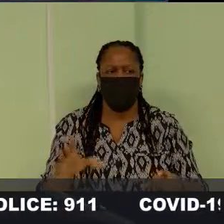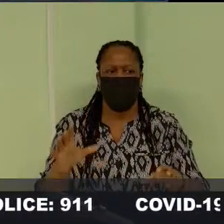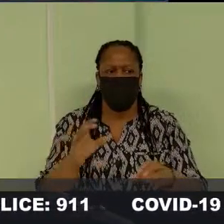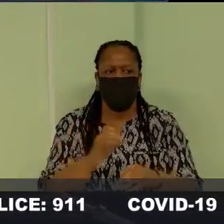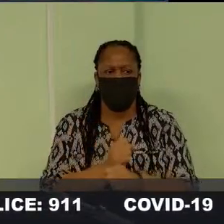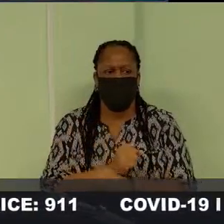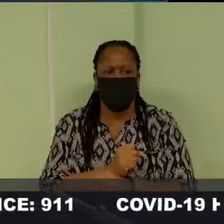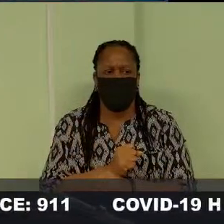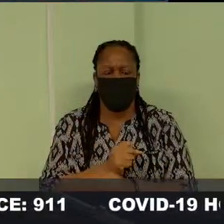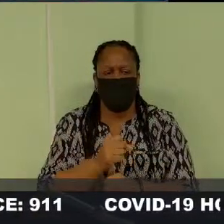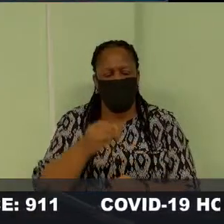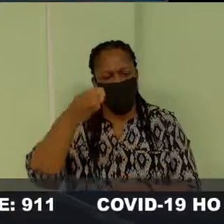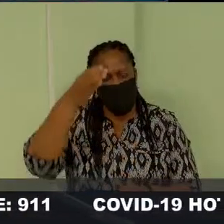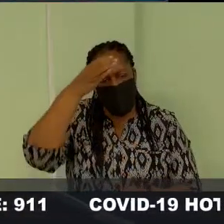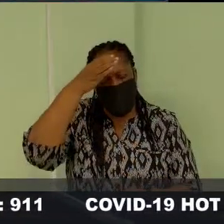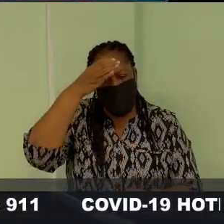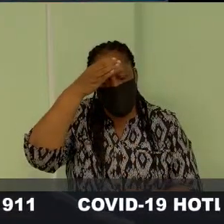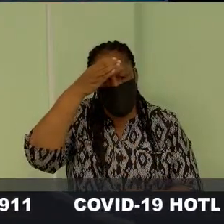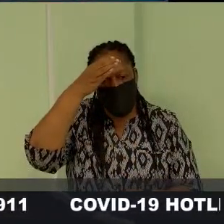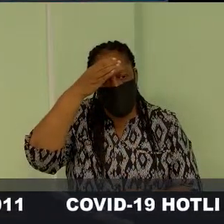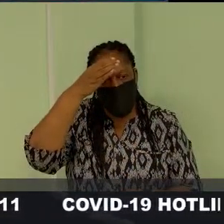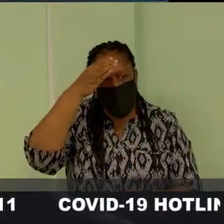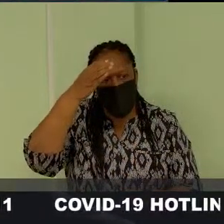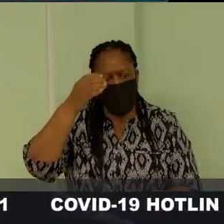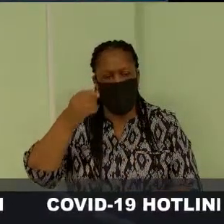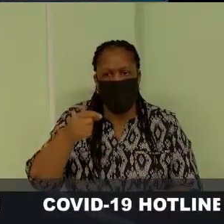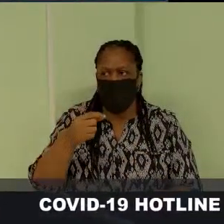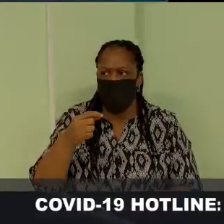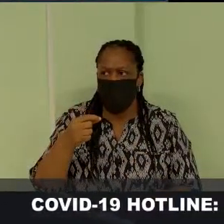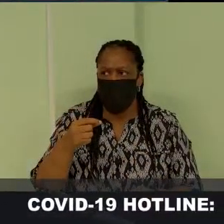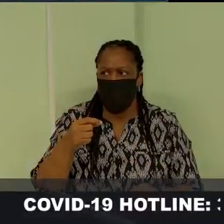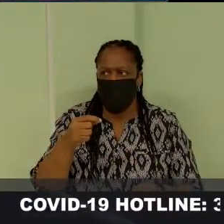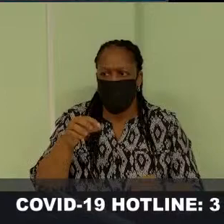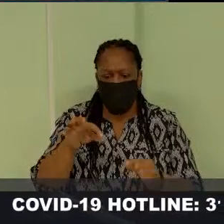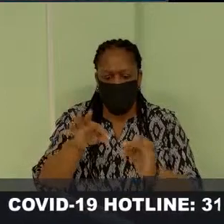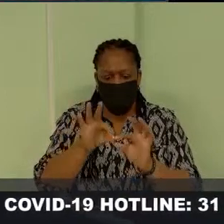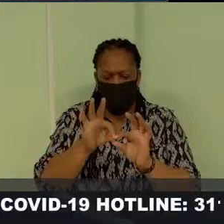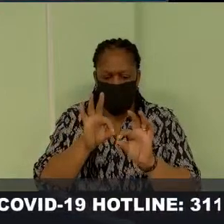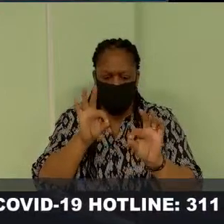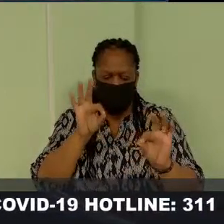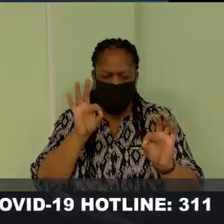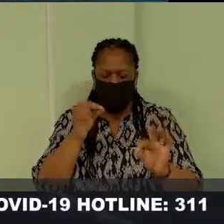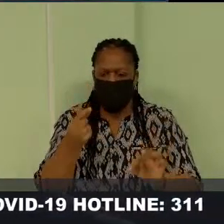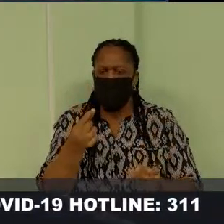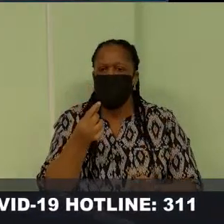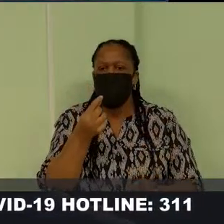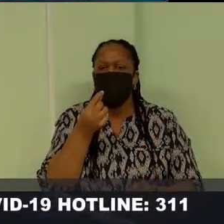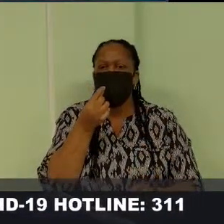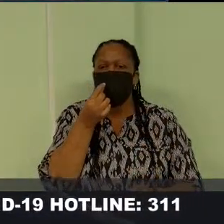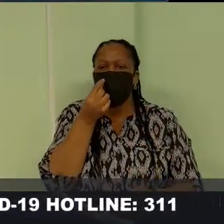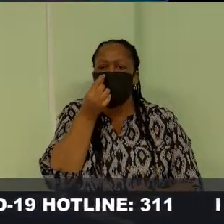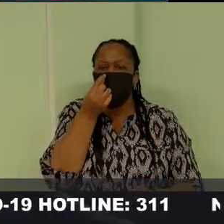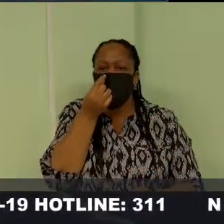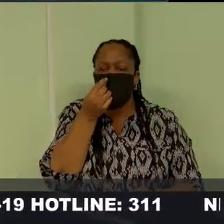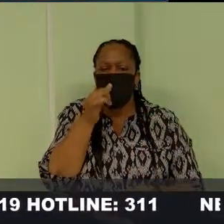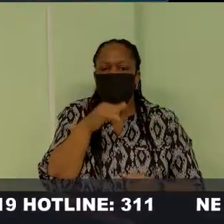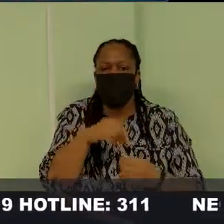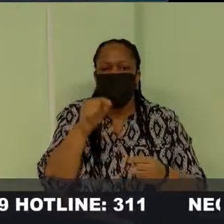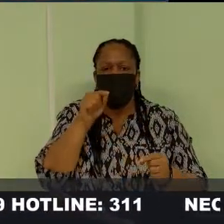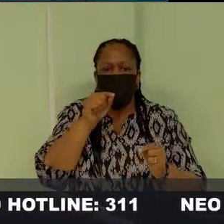to fluid leaking from her nose. How common and serious is this